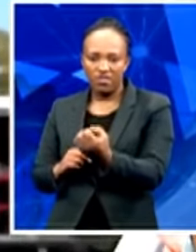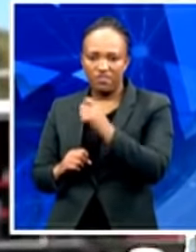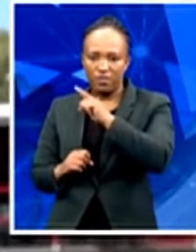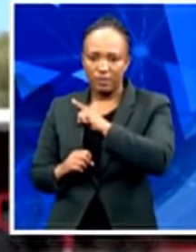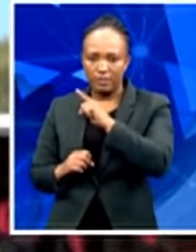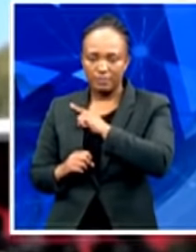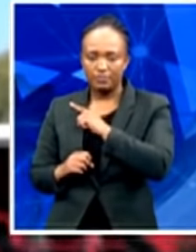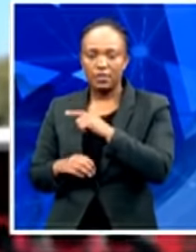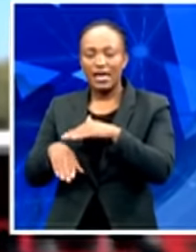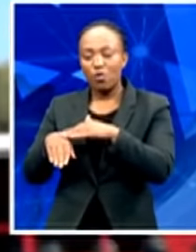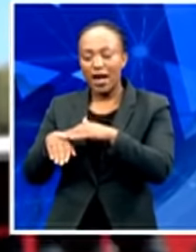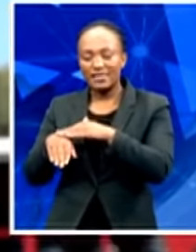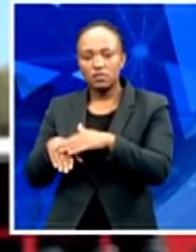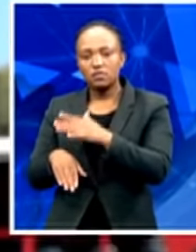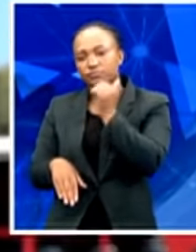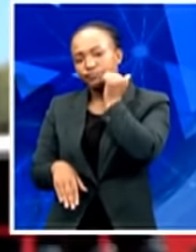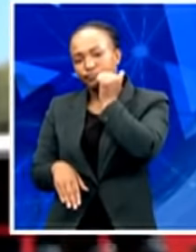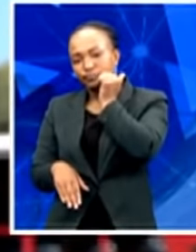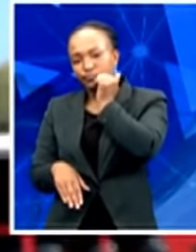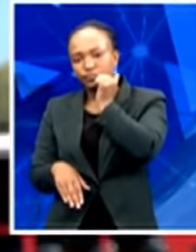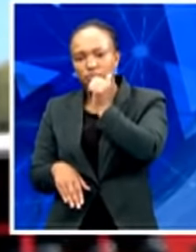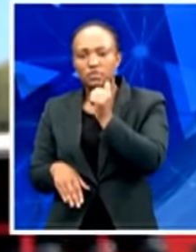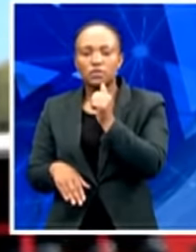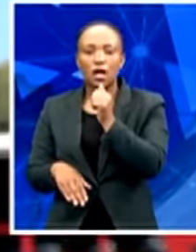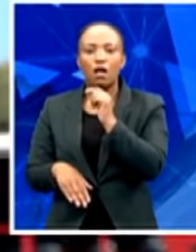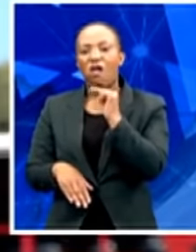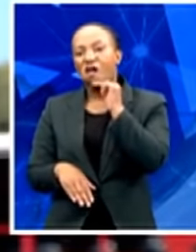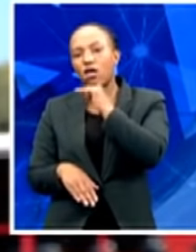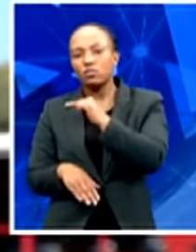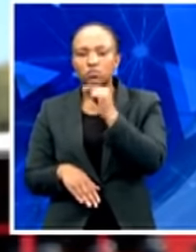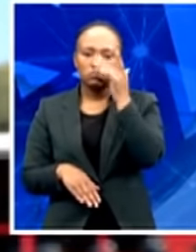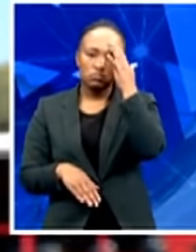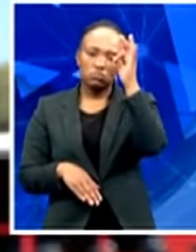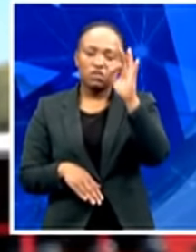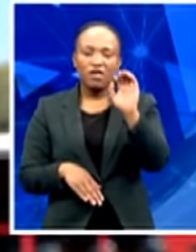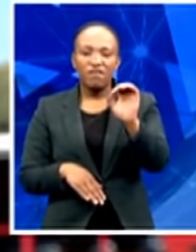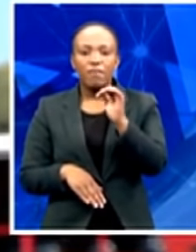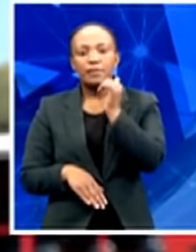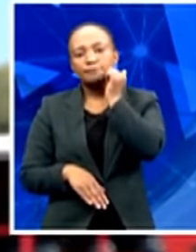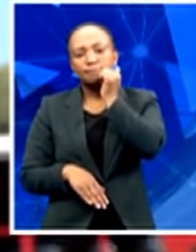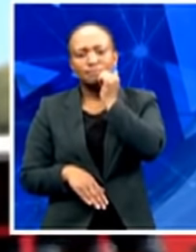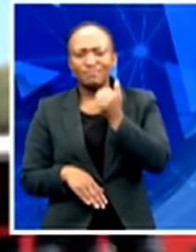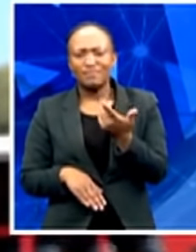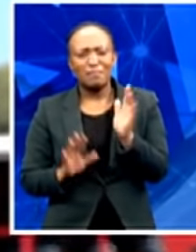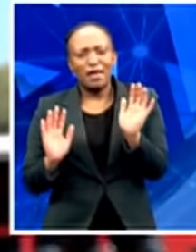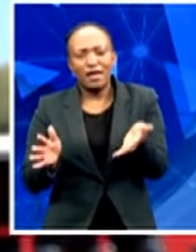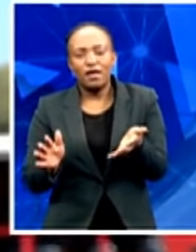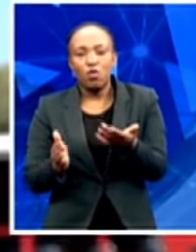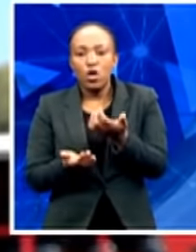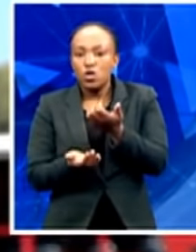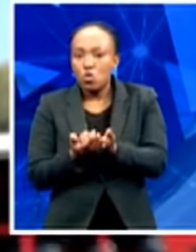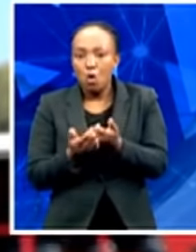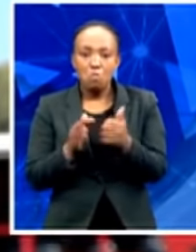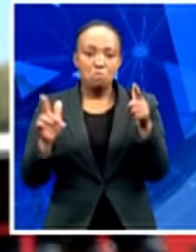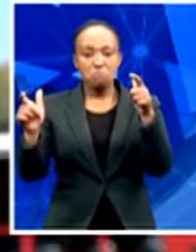pretend as if they are government. Cowards who are running us in this country. The land is not back. The economy is still controlled by the racists in